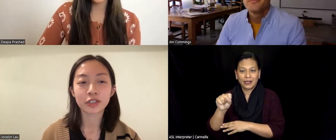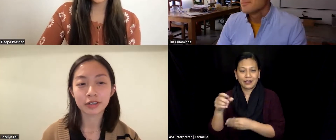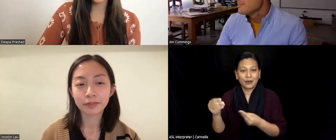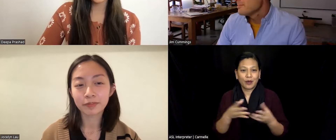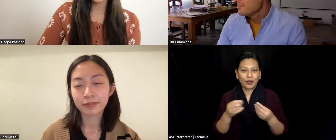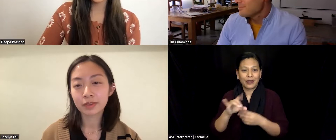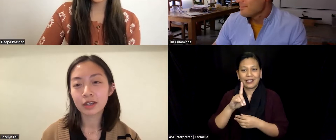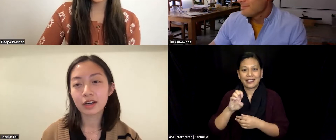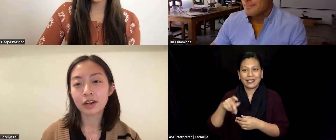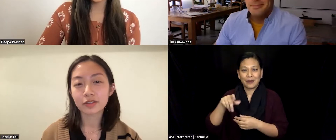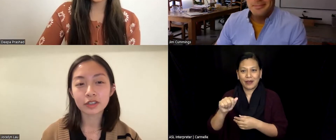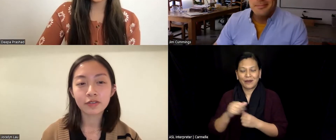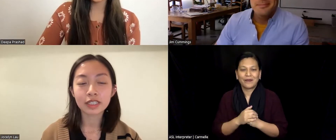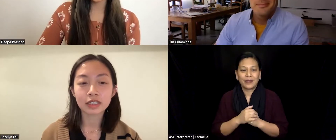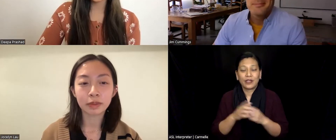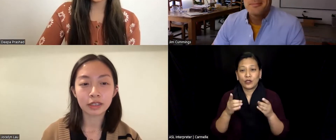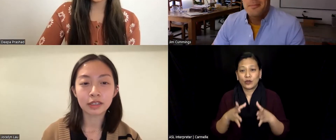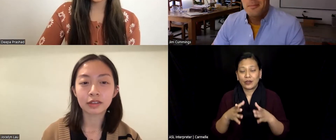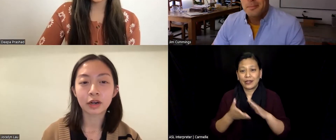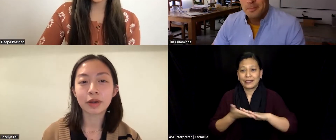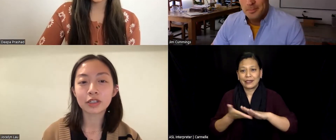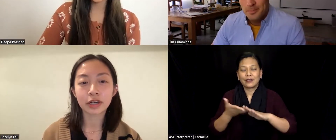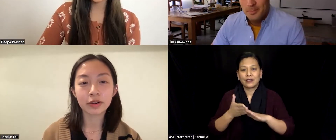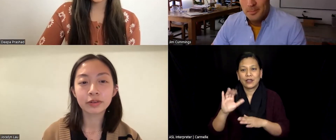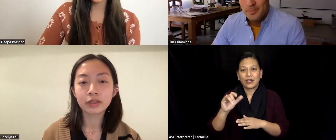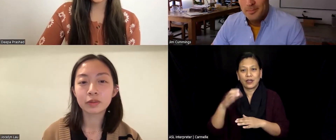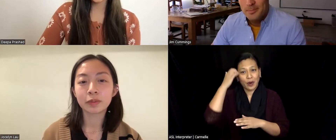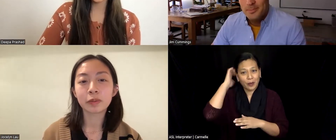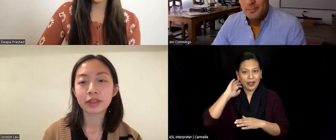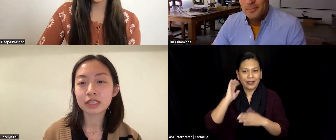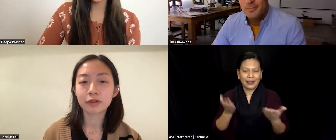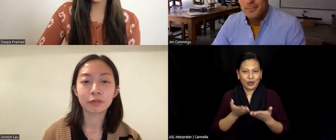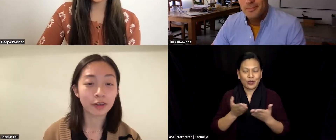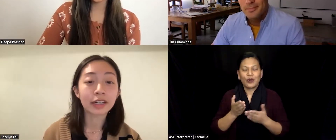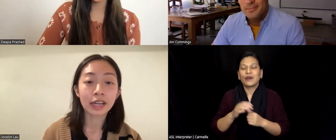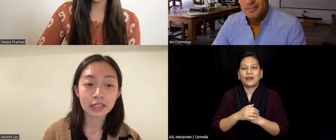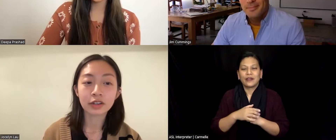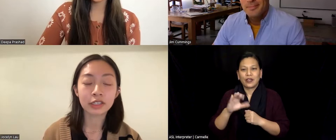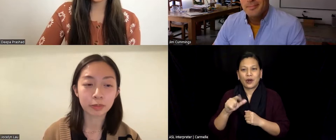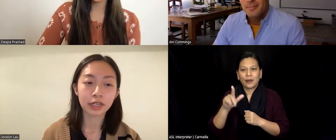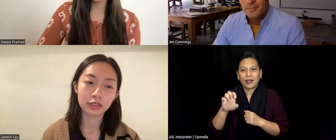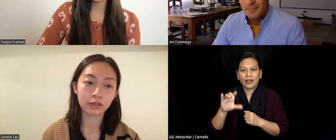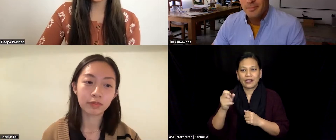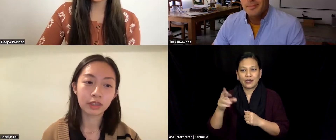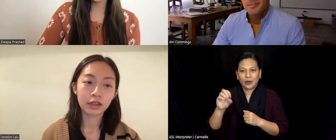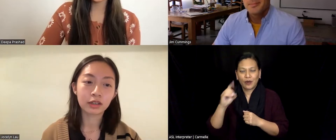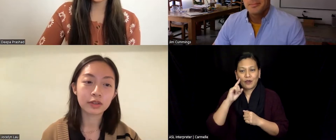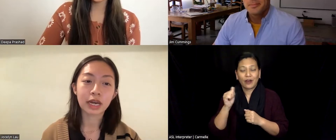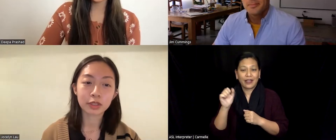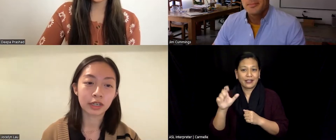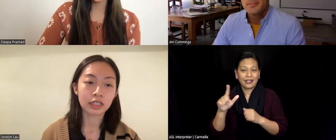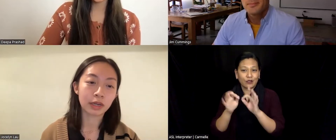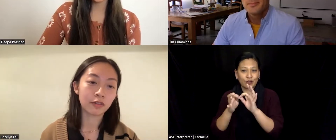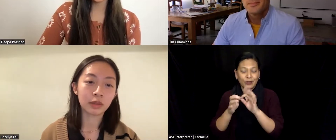Deepa Prashad. Our Director of Accessibility, Carmel Cachero, will be with us providing ASL interpretation.